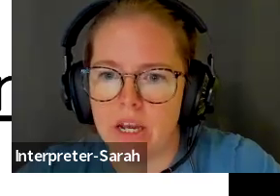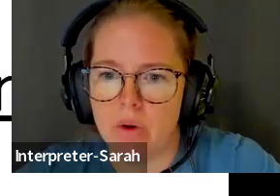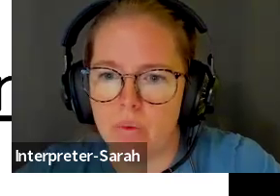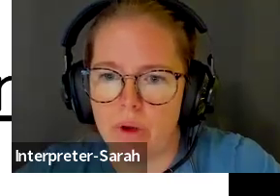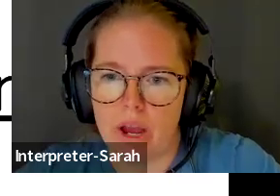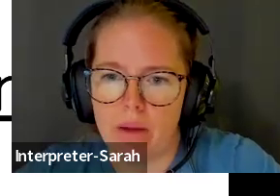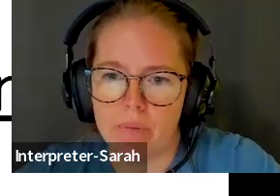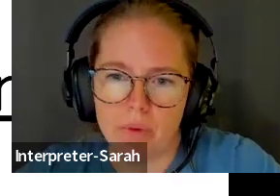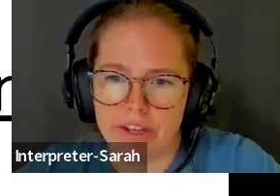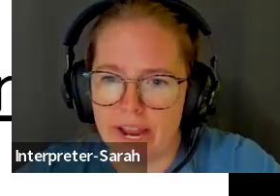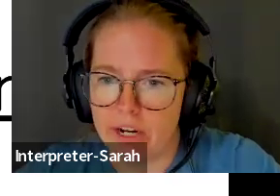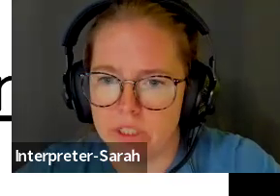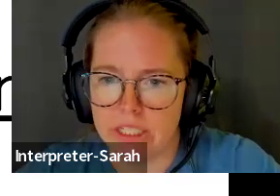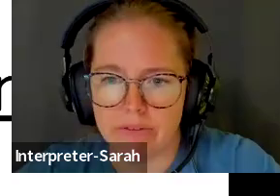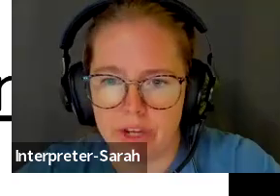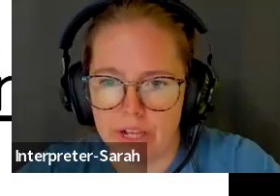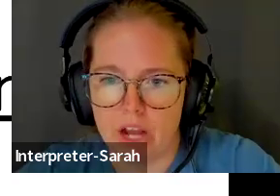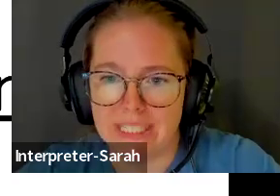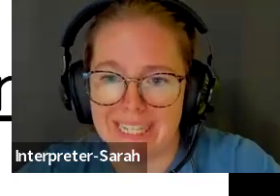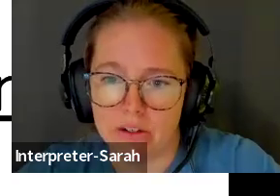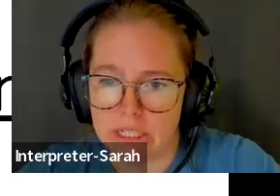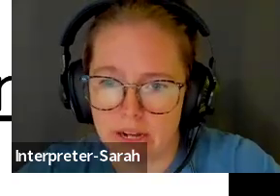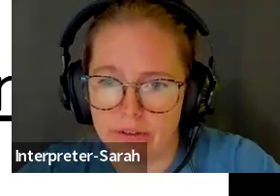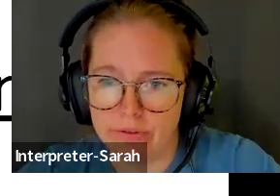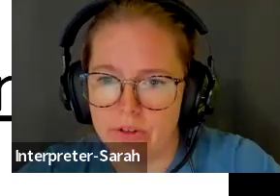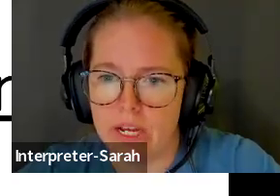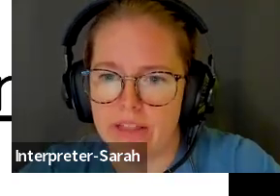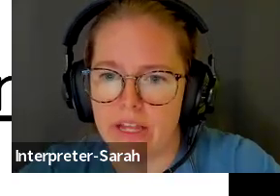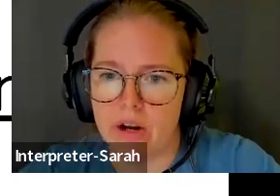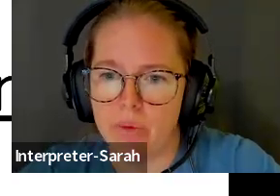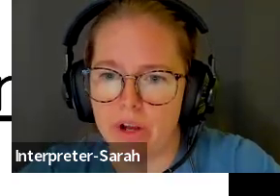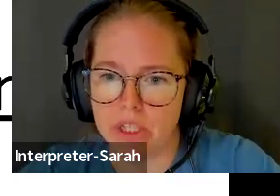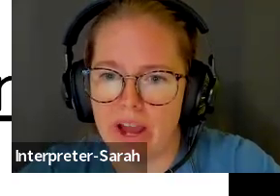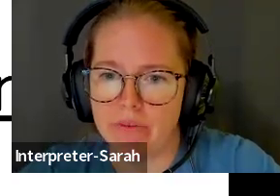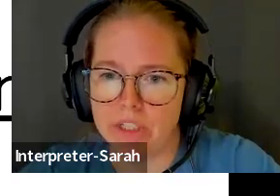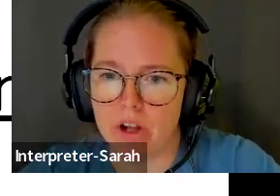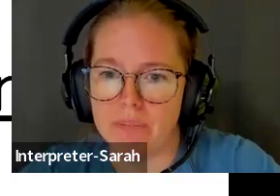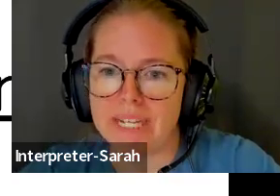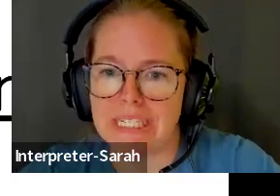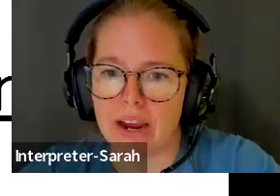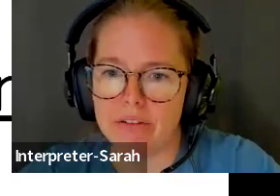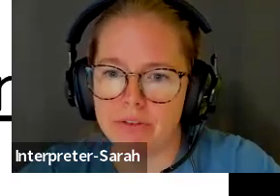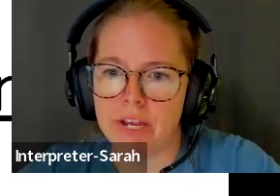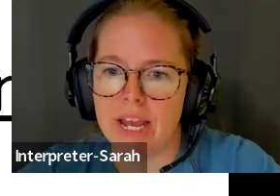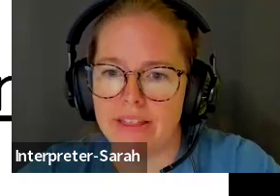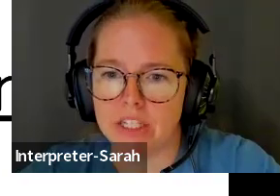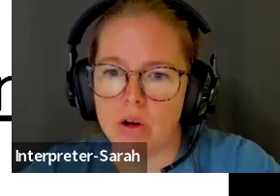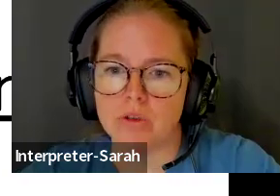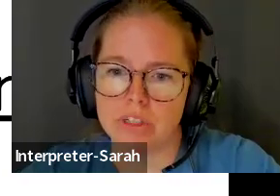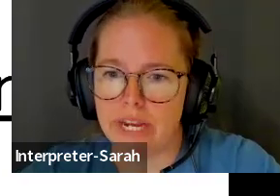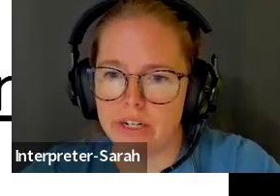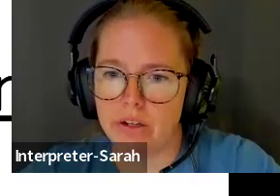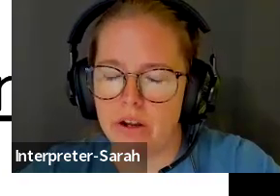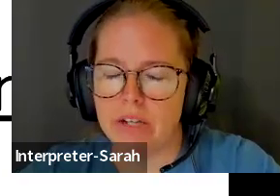deafness with the diagnoses of hearing loss, little d deaf. And then we also have what's called big D deaf, and